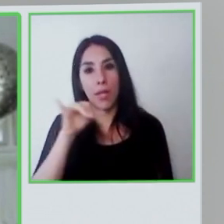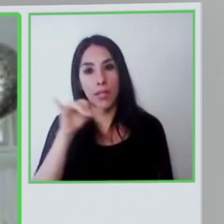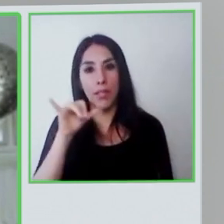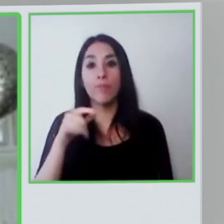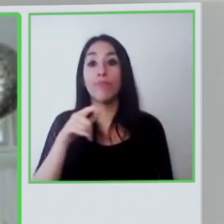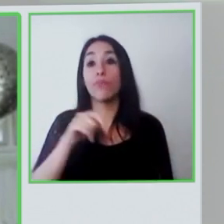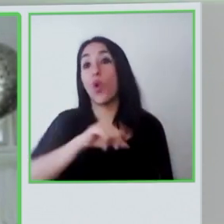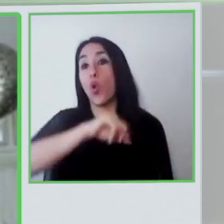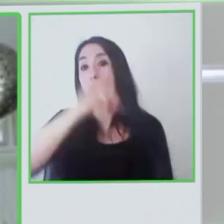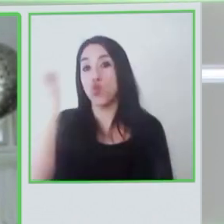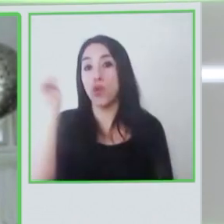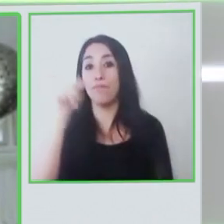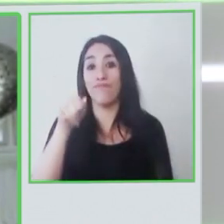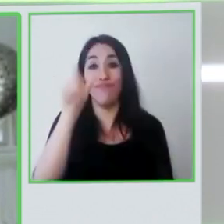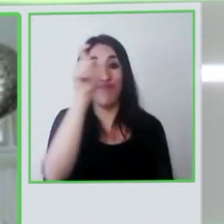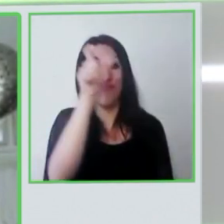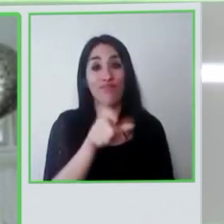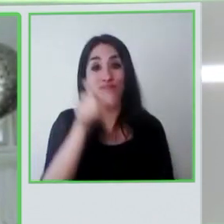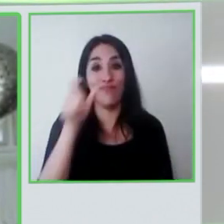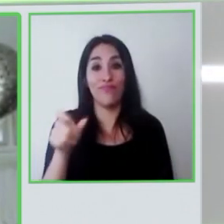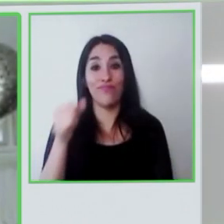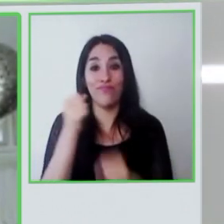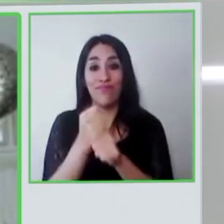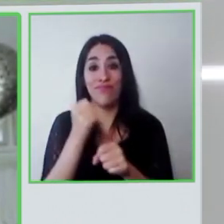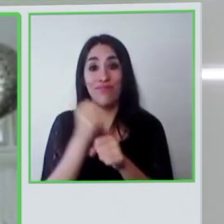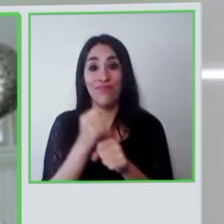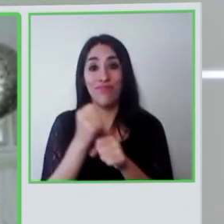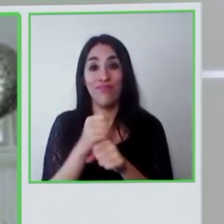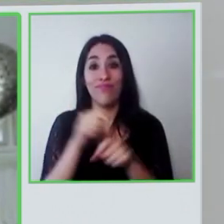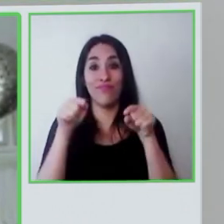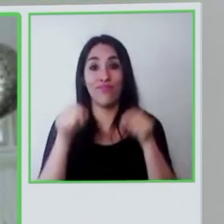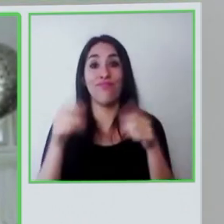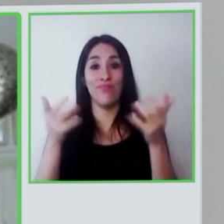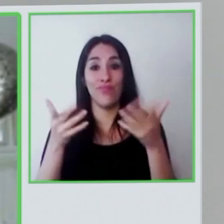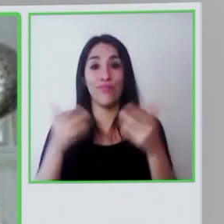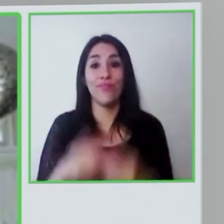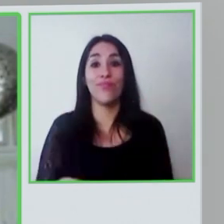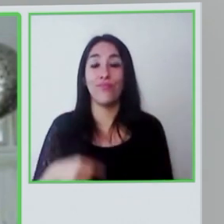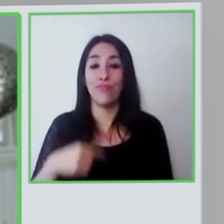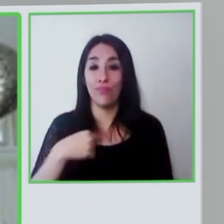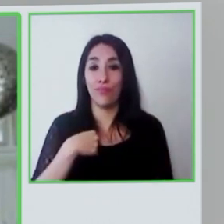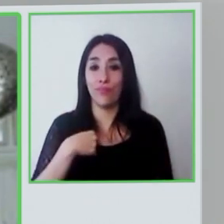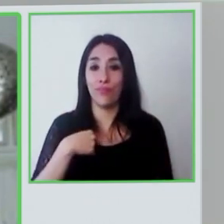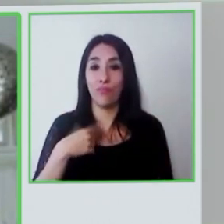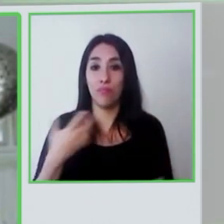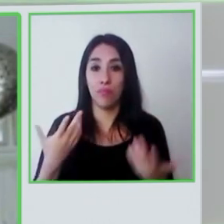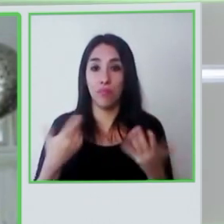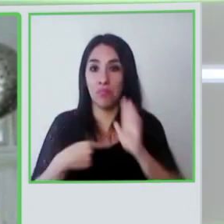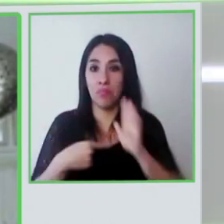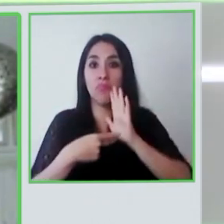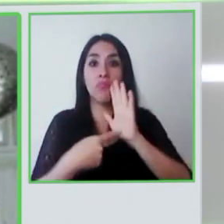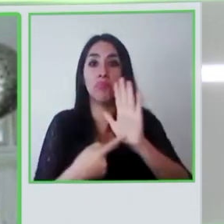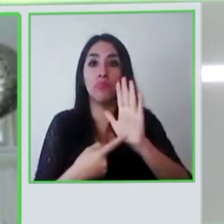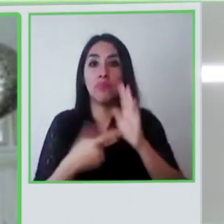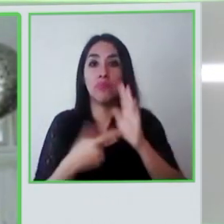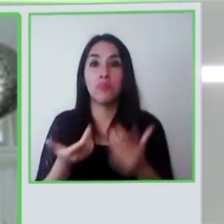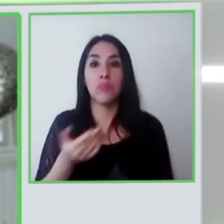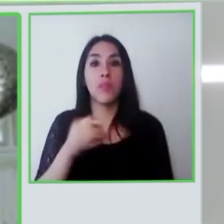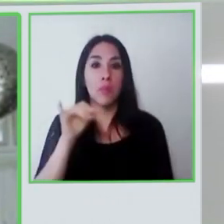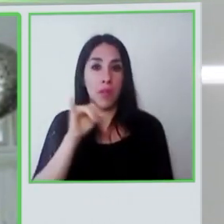cues that they are looking for have to deal with is having a senior, someone